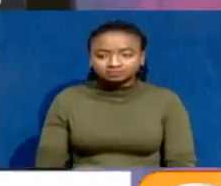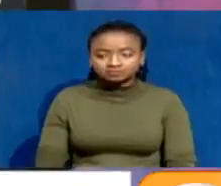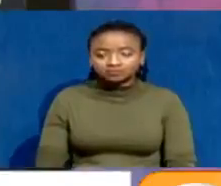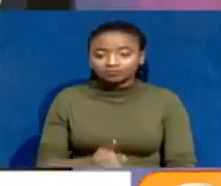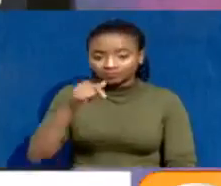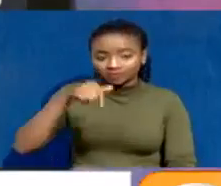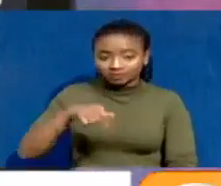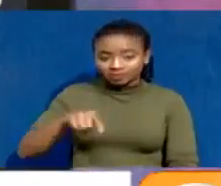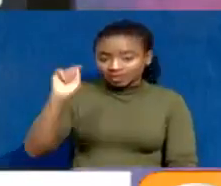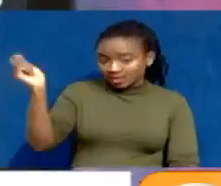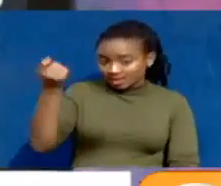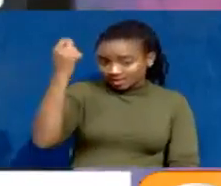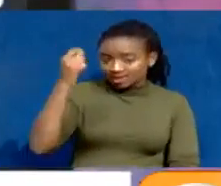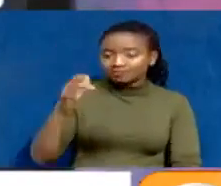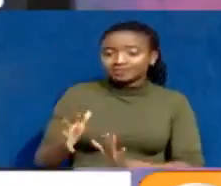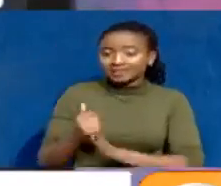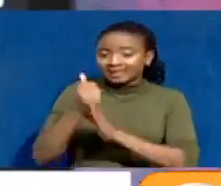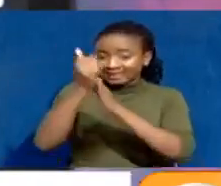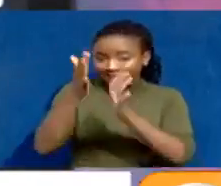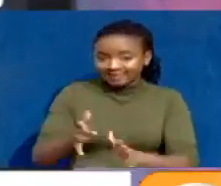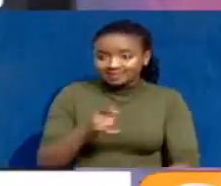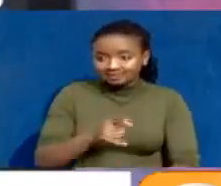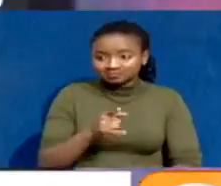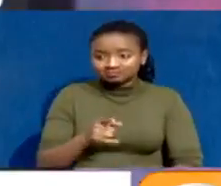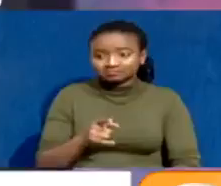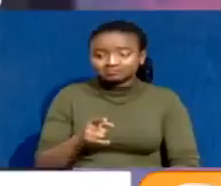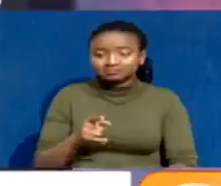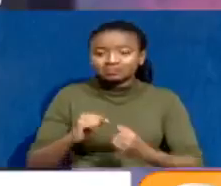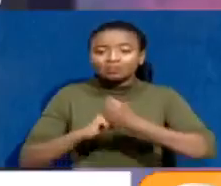of our nation's leadership is anchored